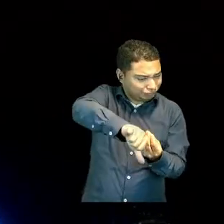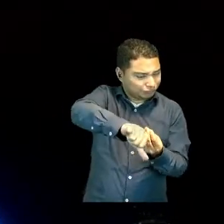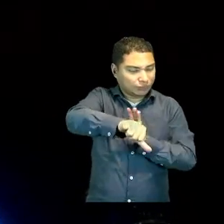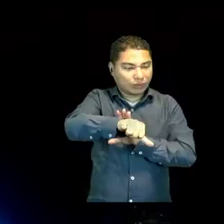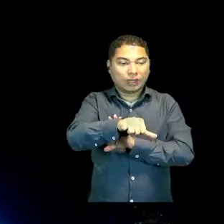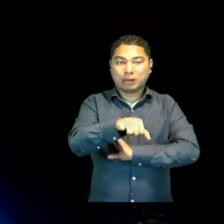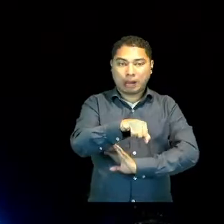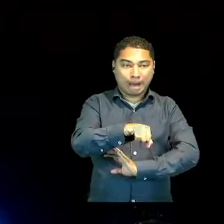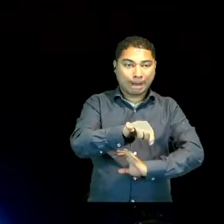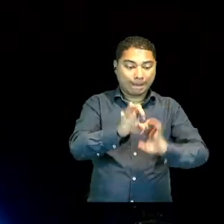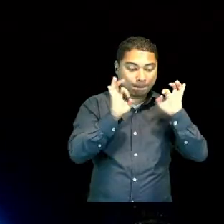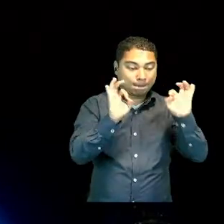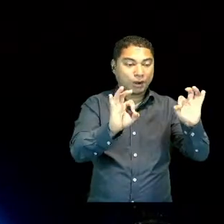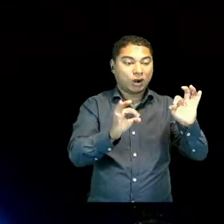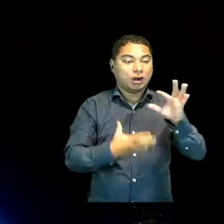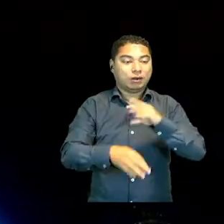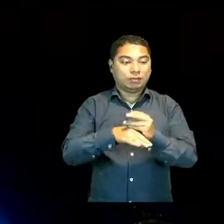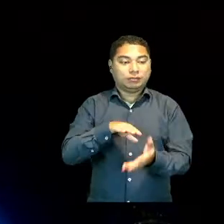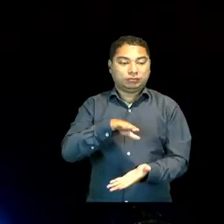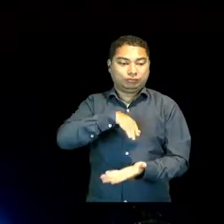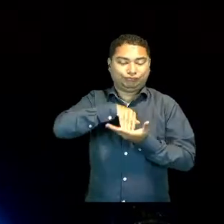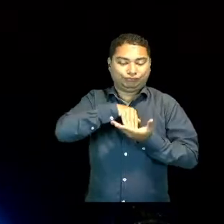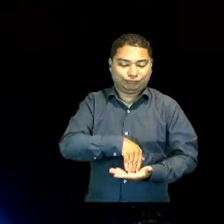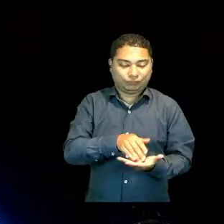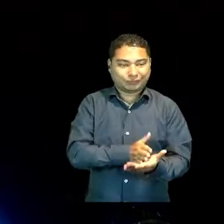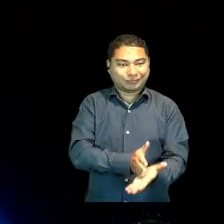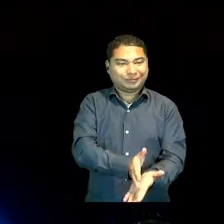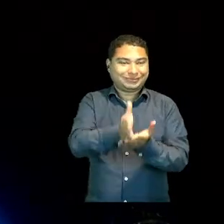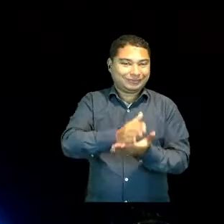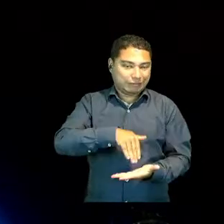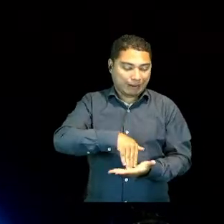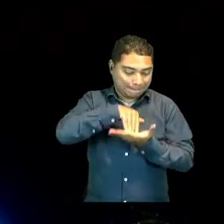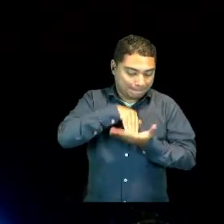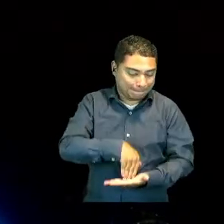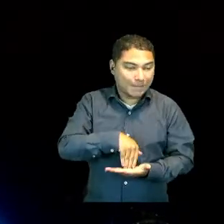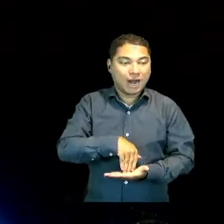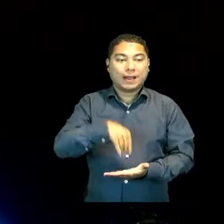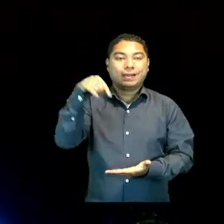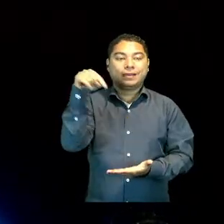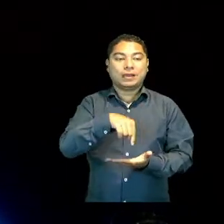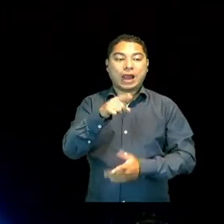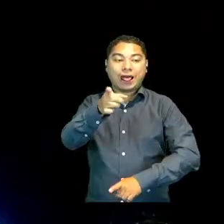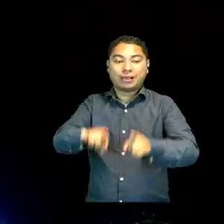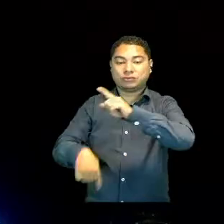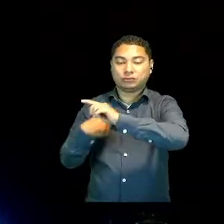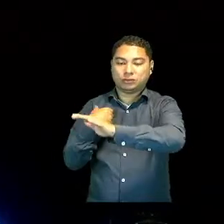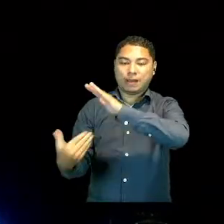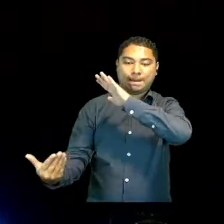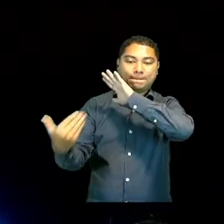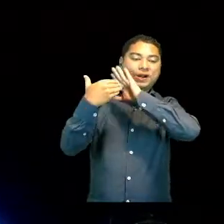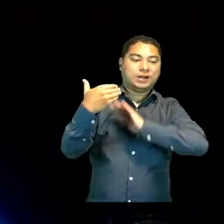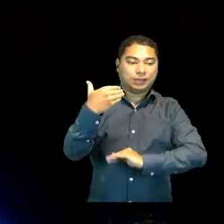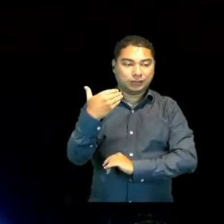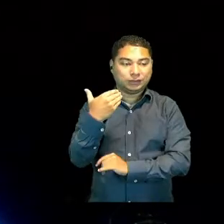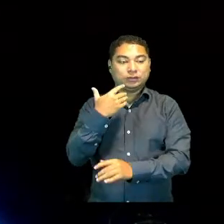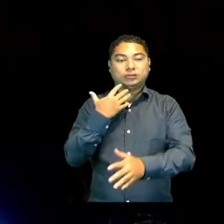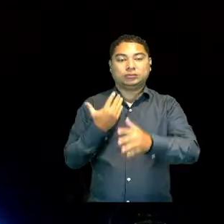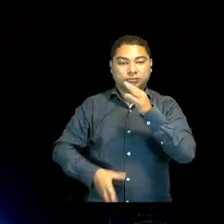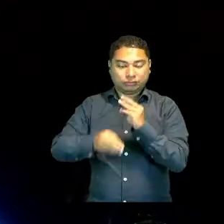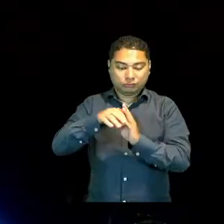with those who are targeted by the economically and politically powerful.